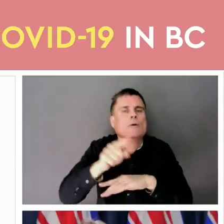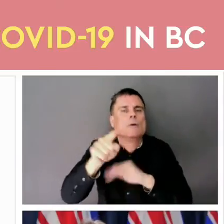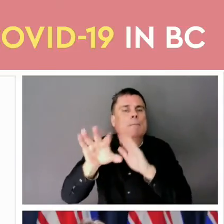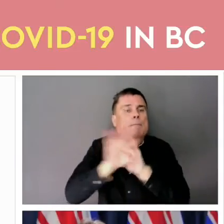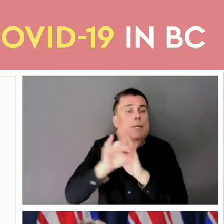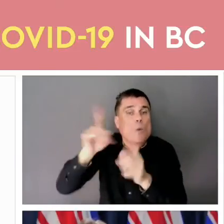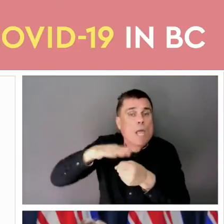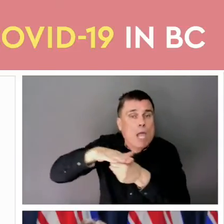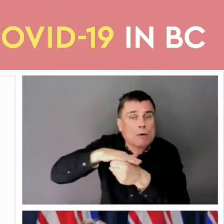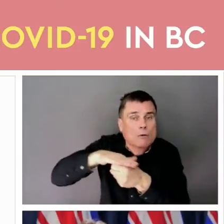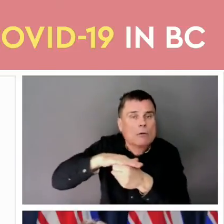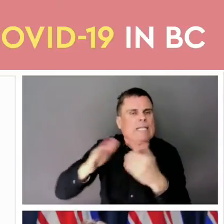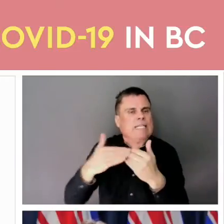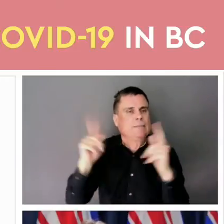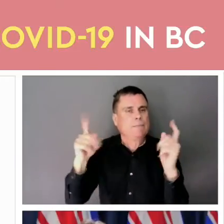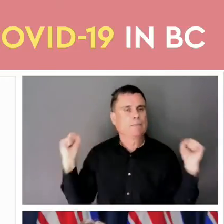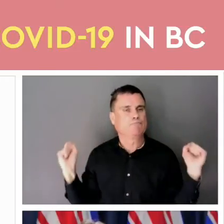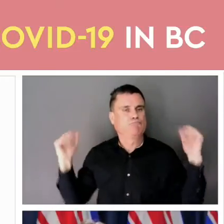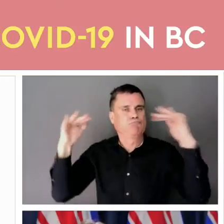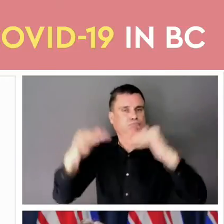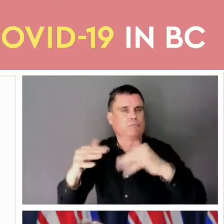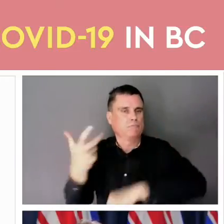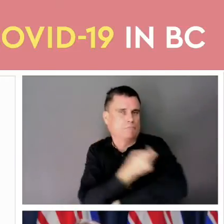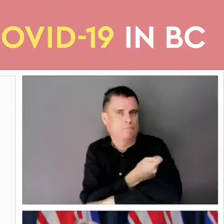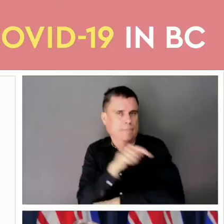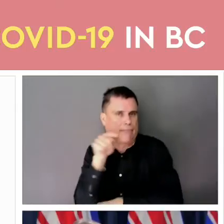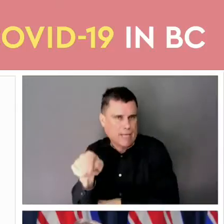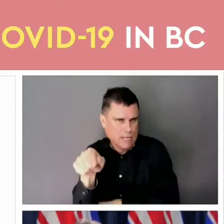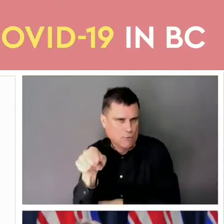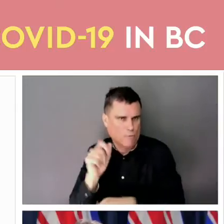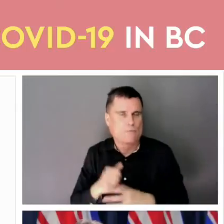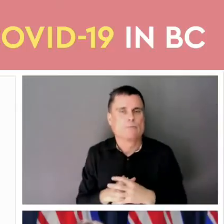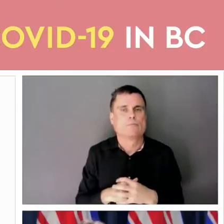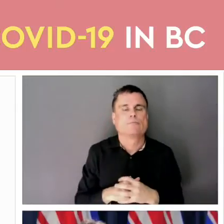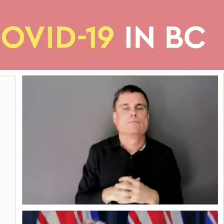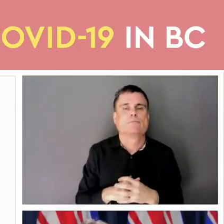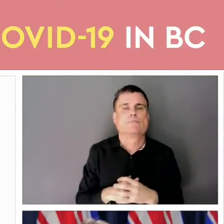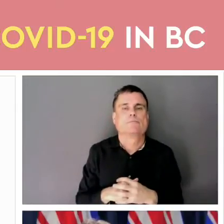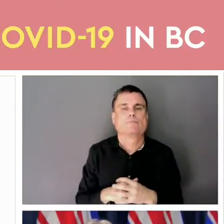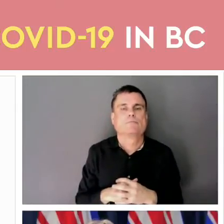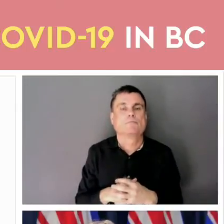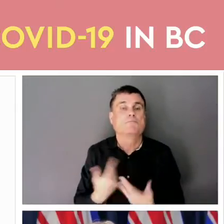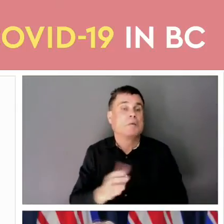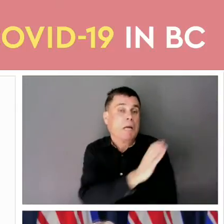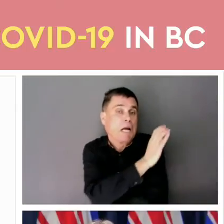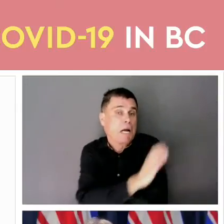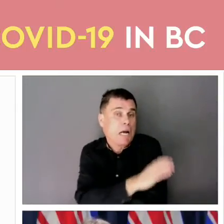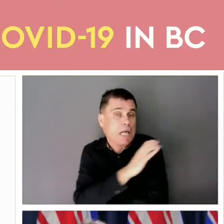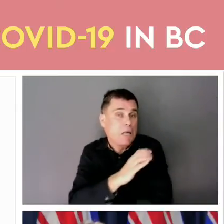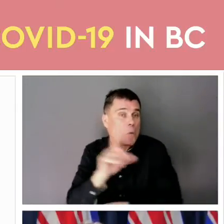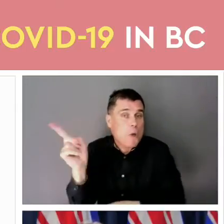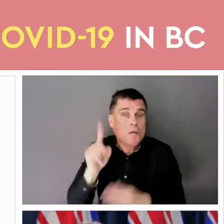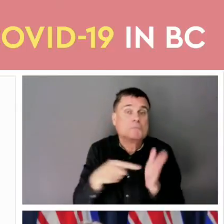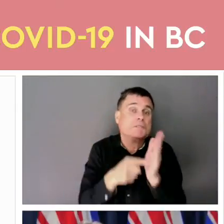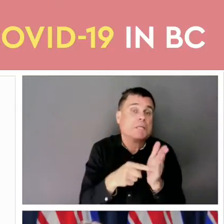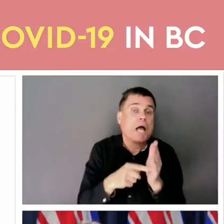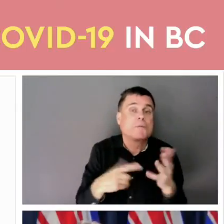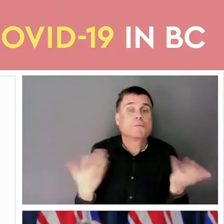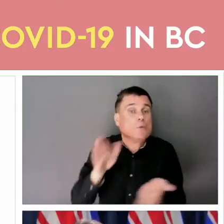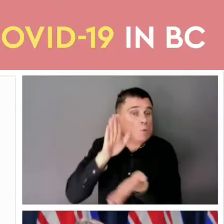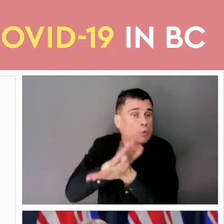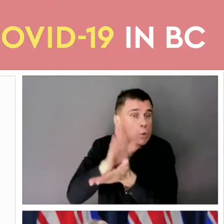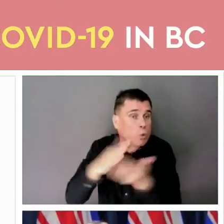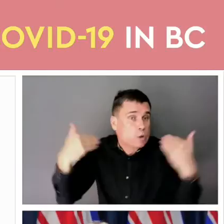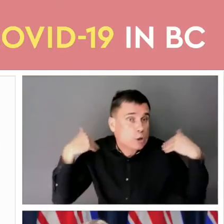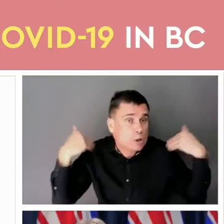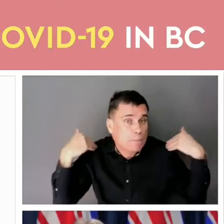to go for their vaccination. And the kinds of clinics we will be holding will include ones in school gymnasiums, in arenas across the